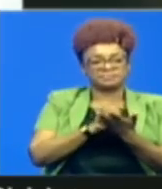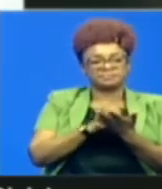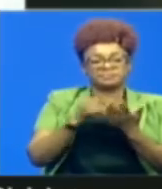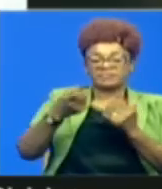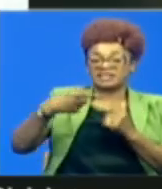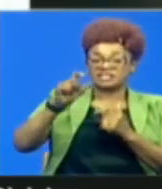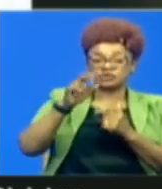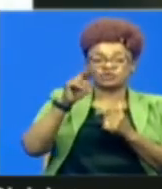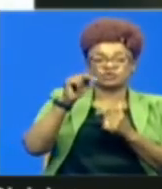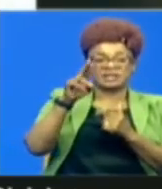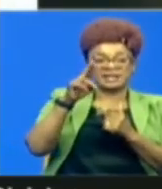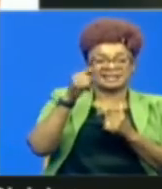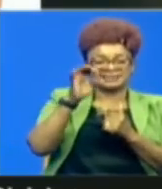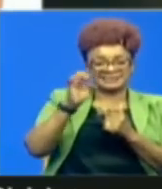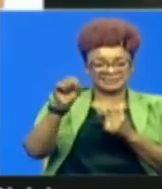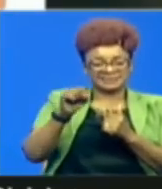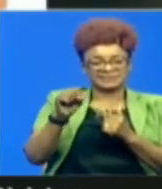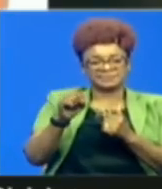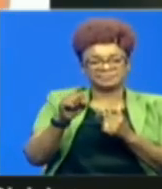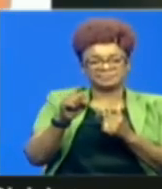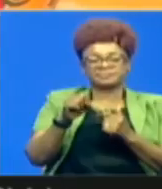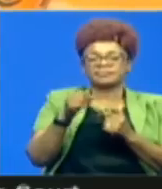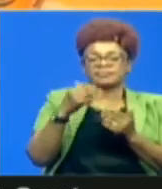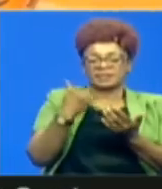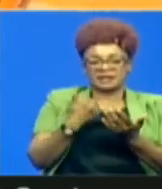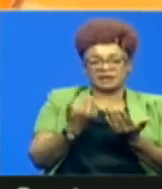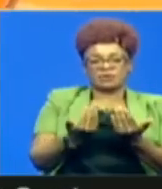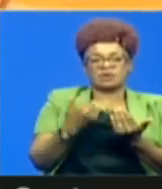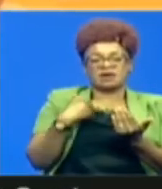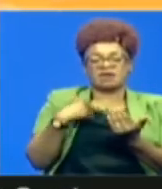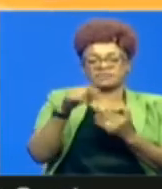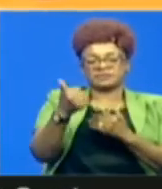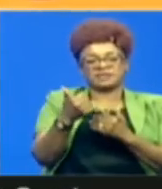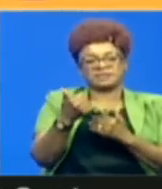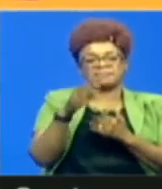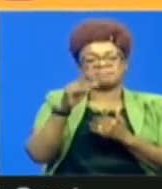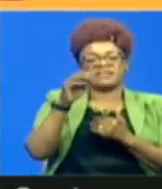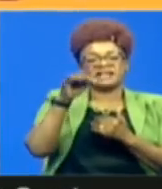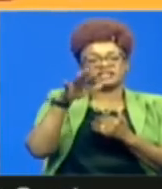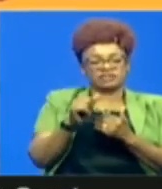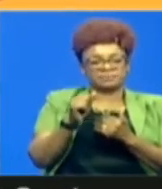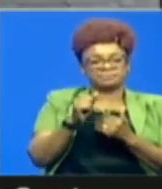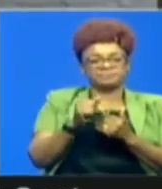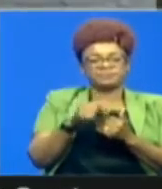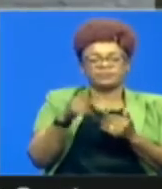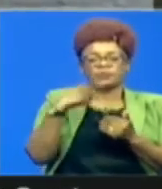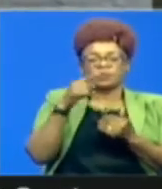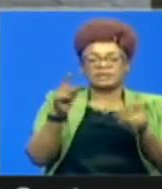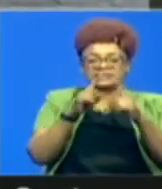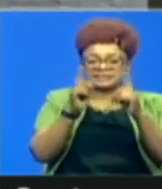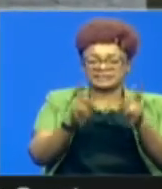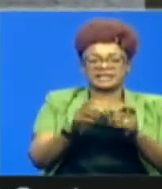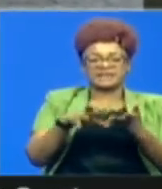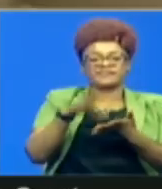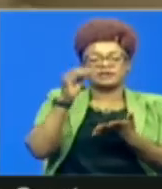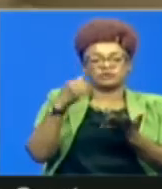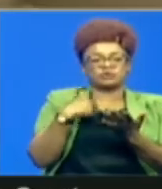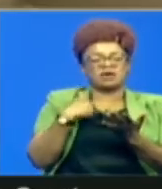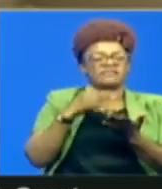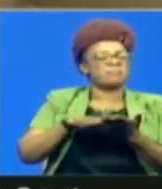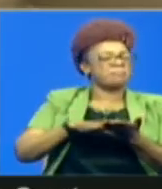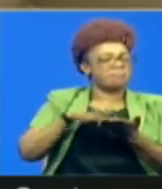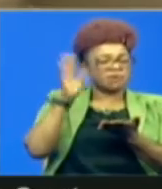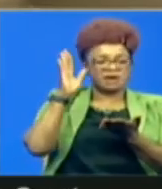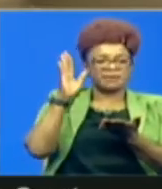to Nutties, peanut butter brands by Triclover and Mother Nature's were tested and found to have exceeded the